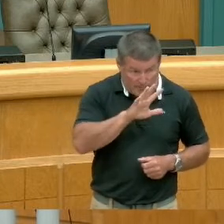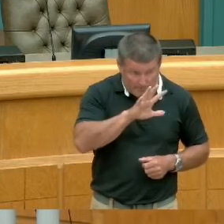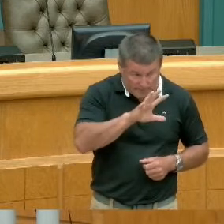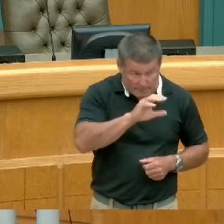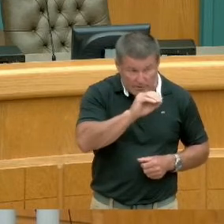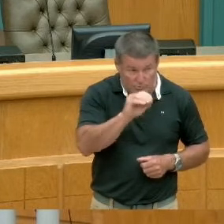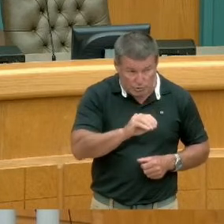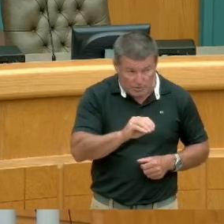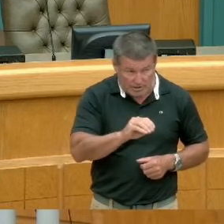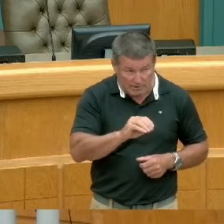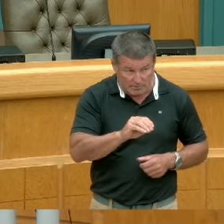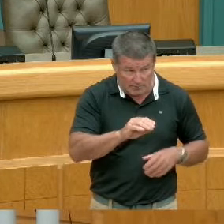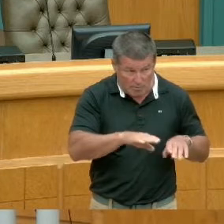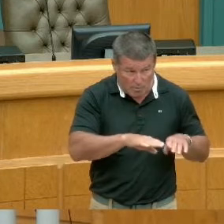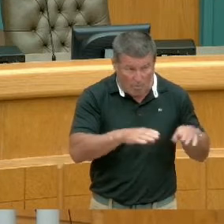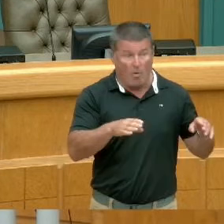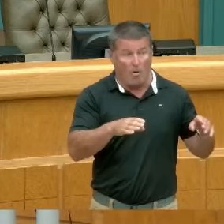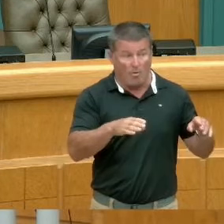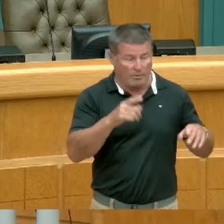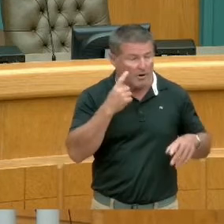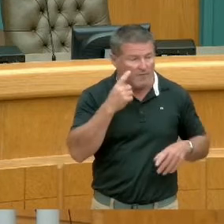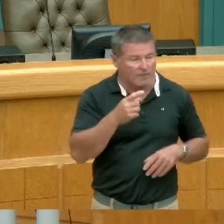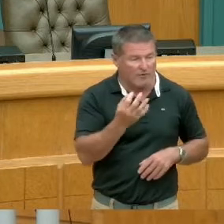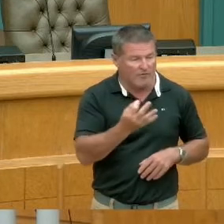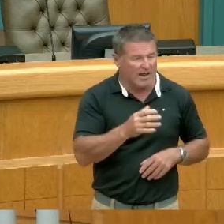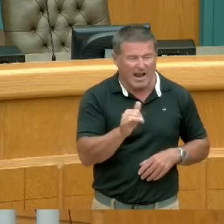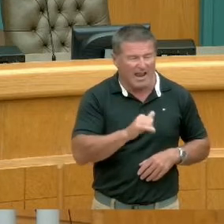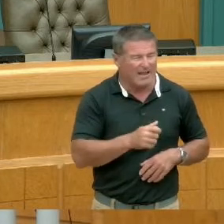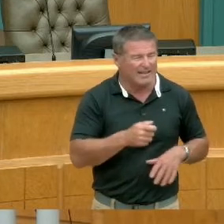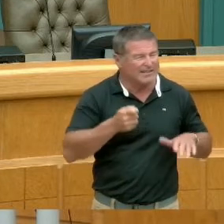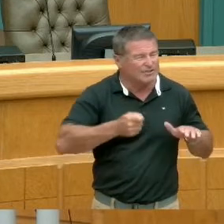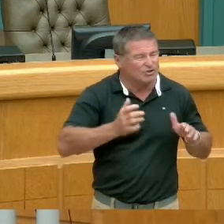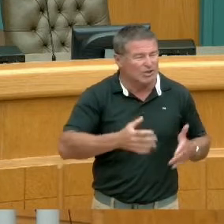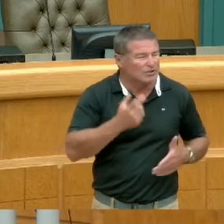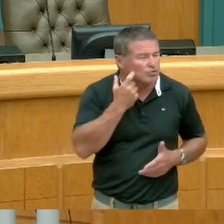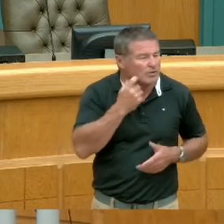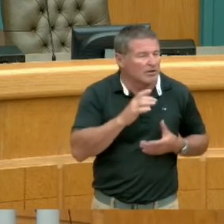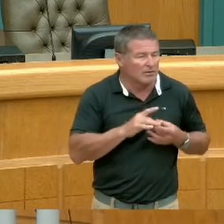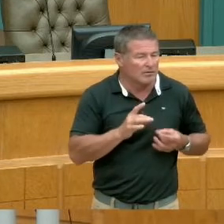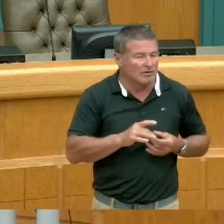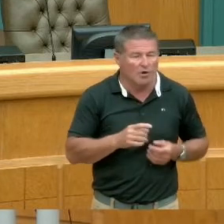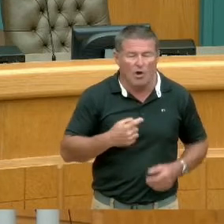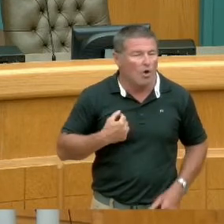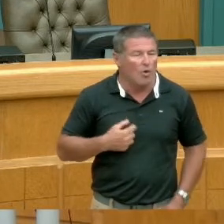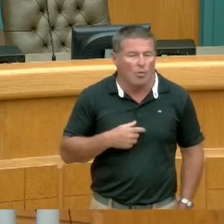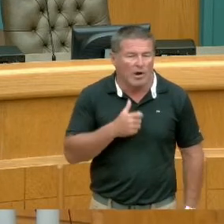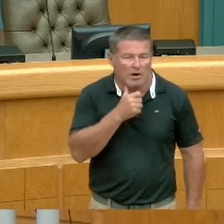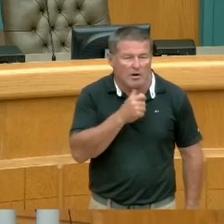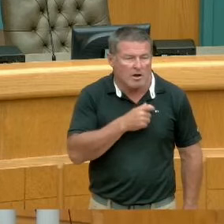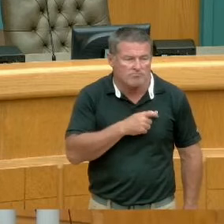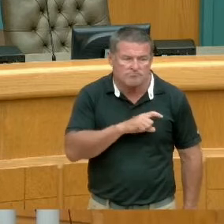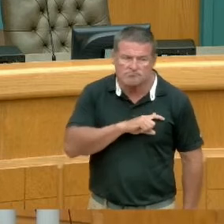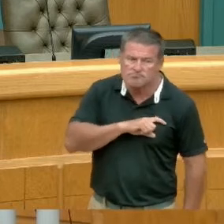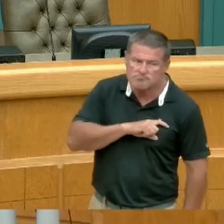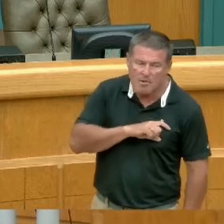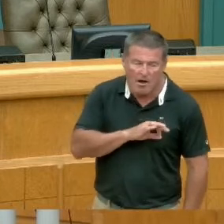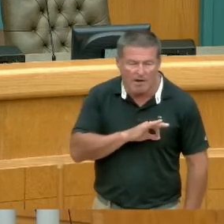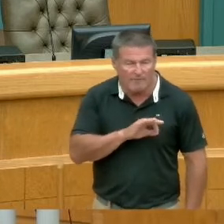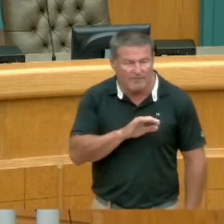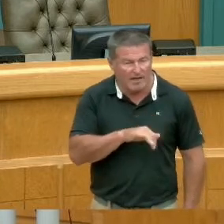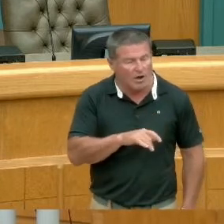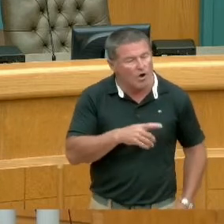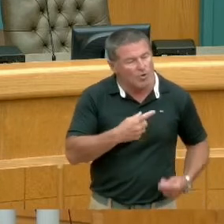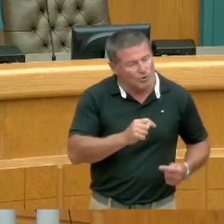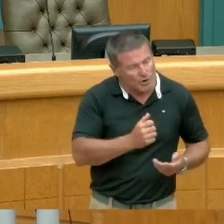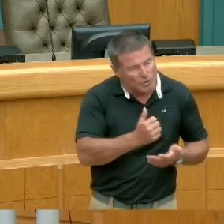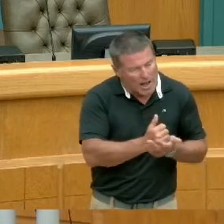Friday. Basically, kind of like the judge said, we're not code enforcers currently. We're really trying to help them